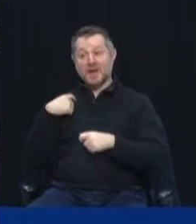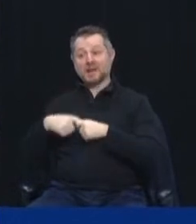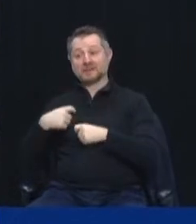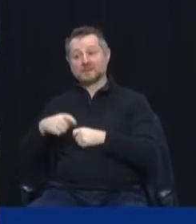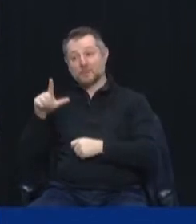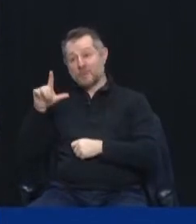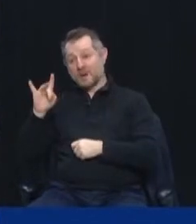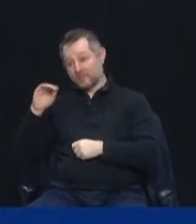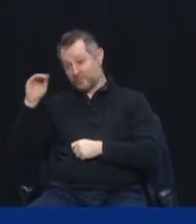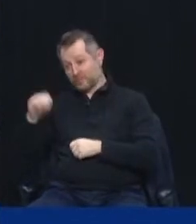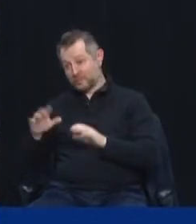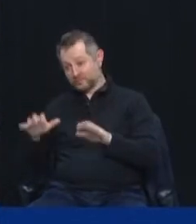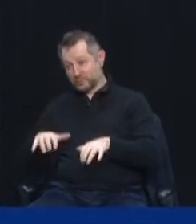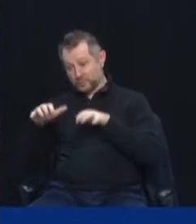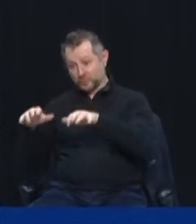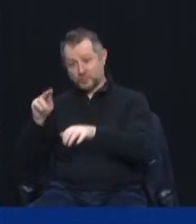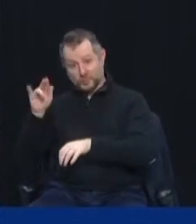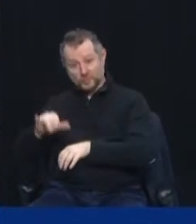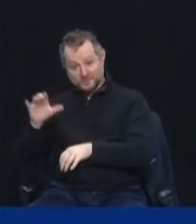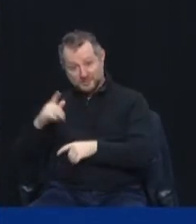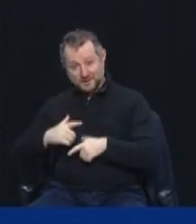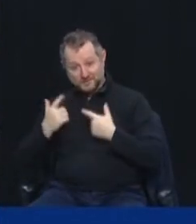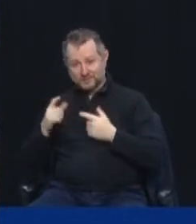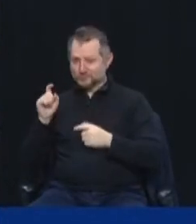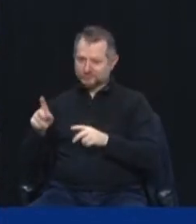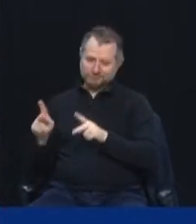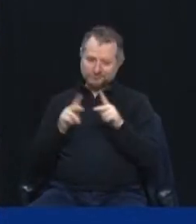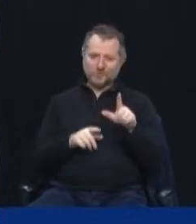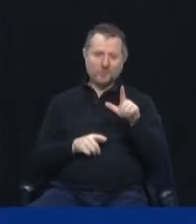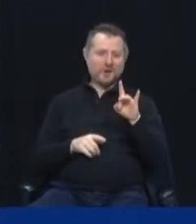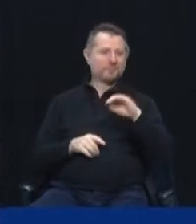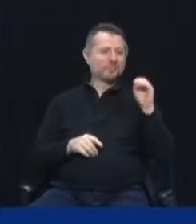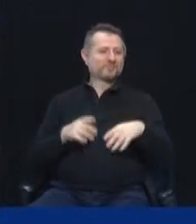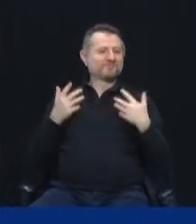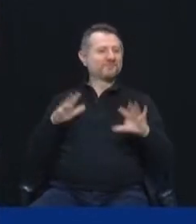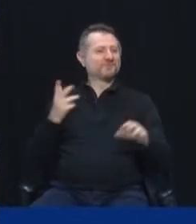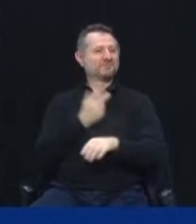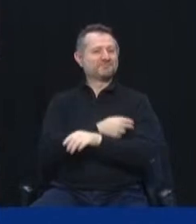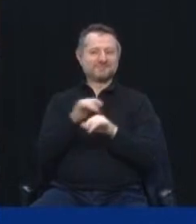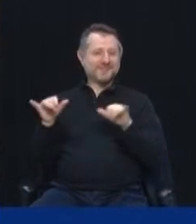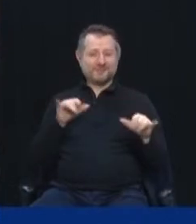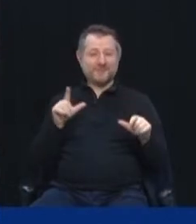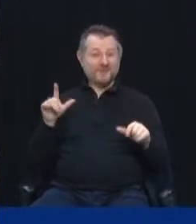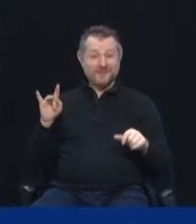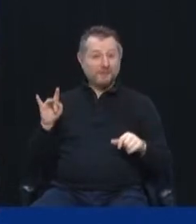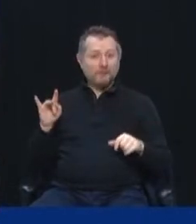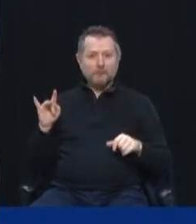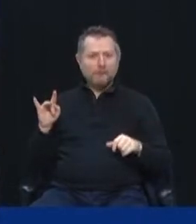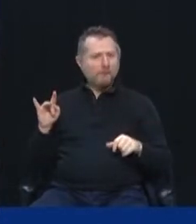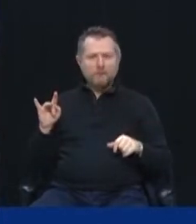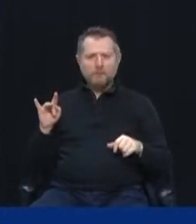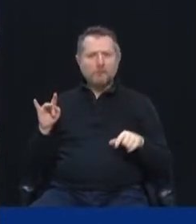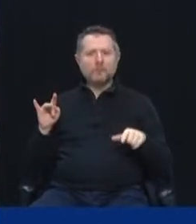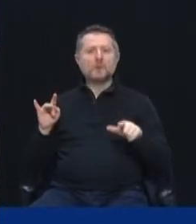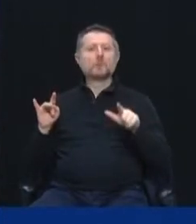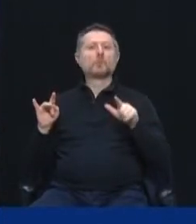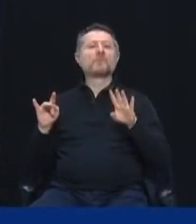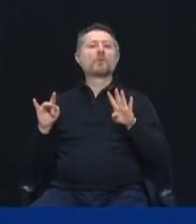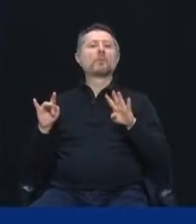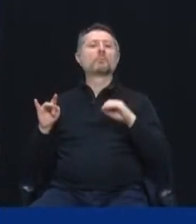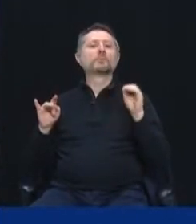population. Well, then they should be 28% of the vaccines. There are only 24% of the